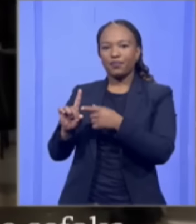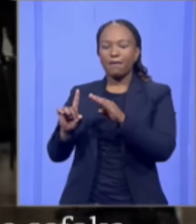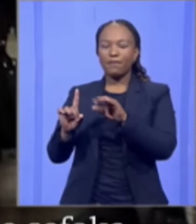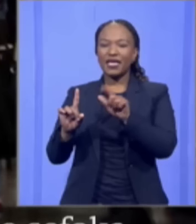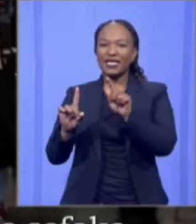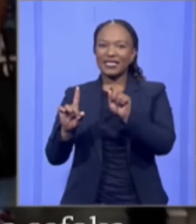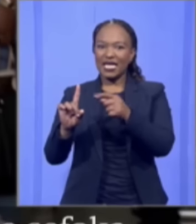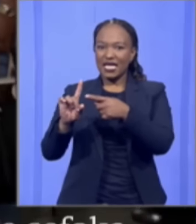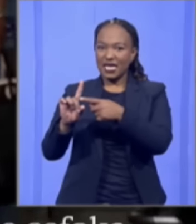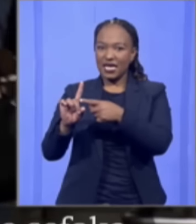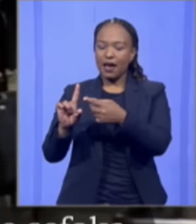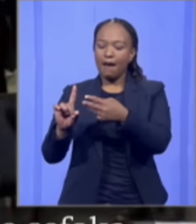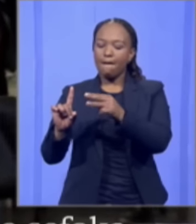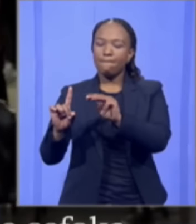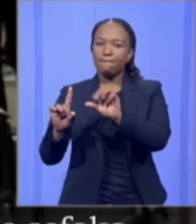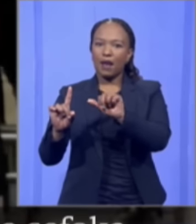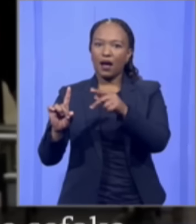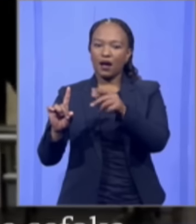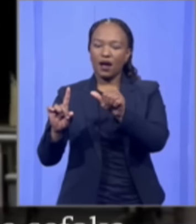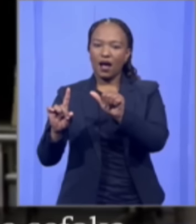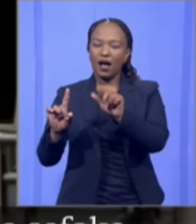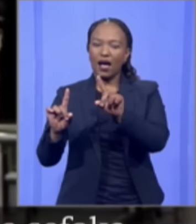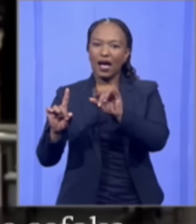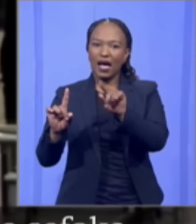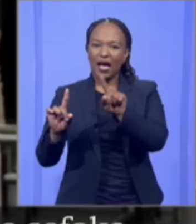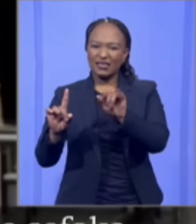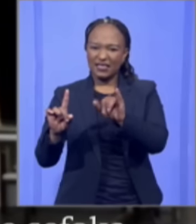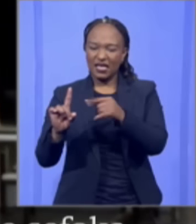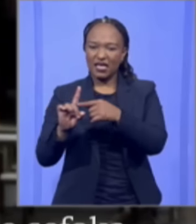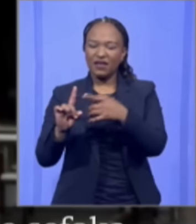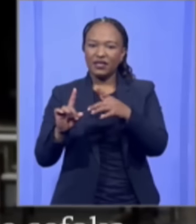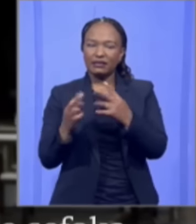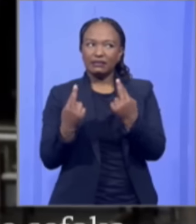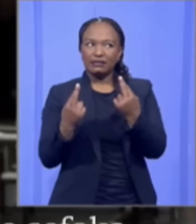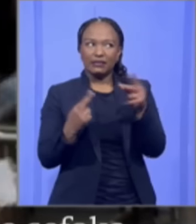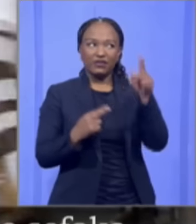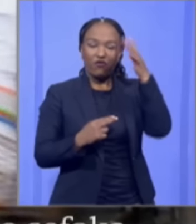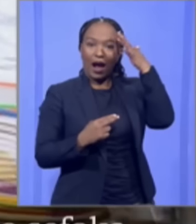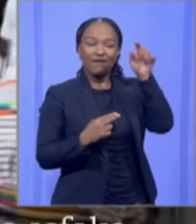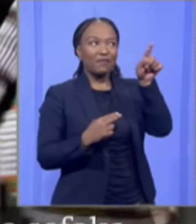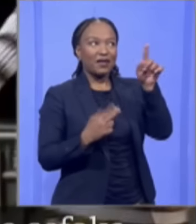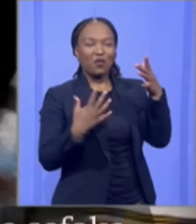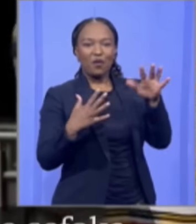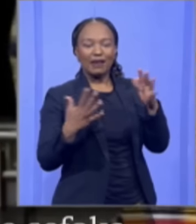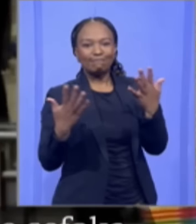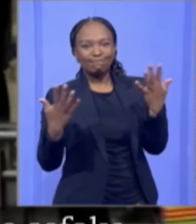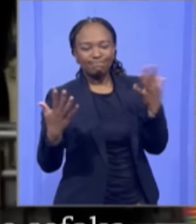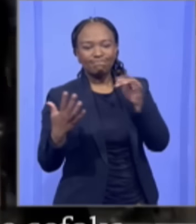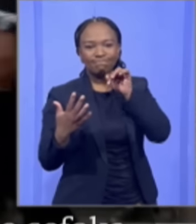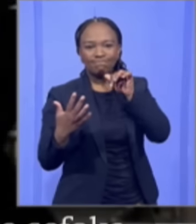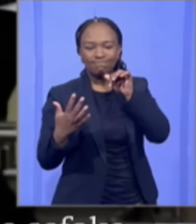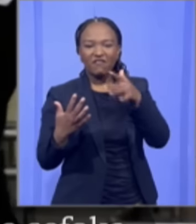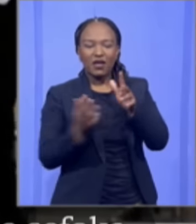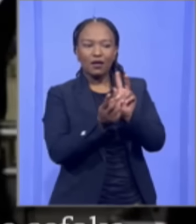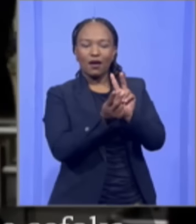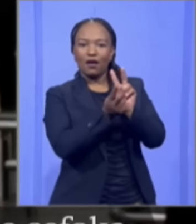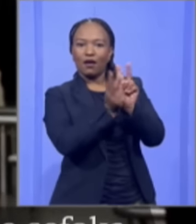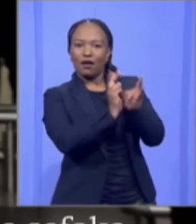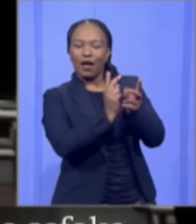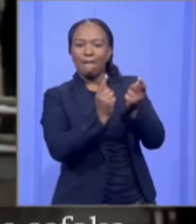Ndivuzannyi Makhadzi ra le bona o beile tshepo ya gagwe go mmušo morago ga gore a gapeletšege go namela kamela gore a kgone go lefelela leeto la